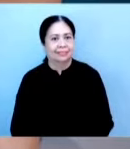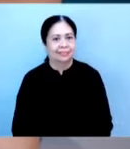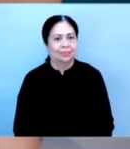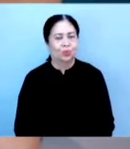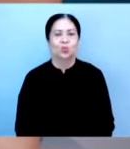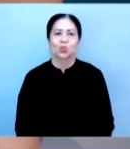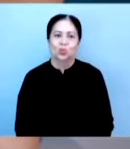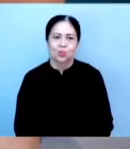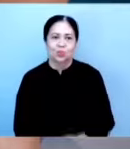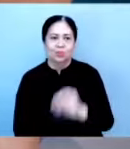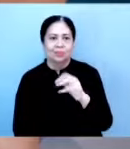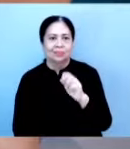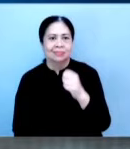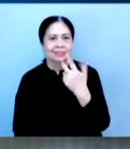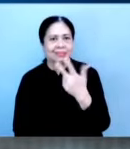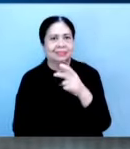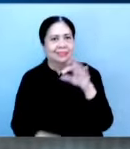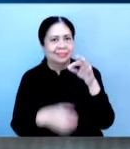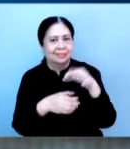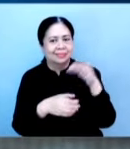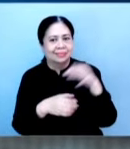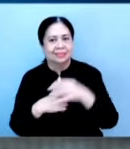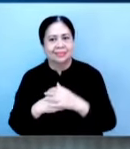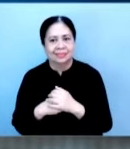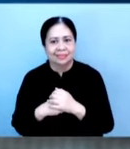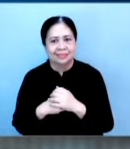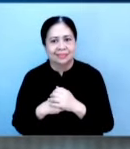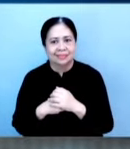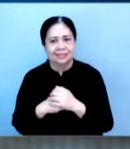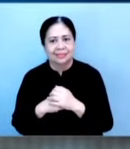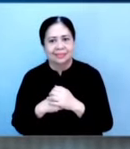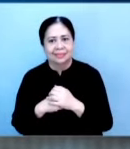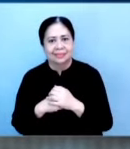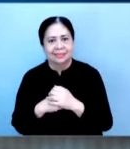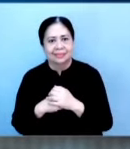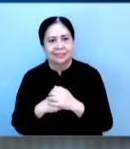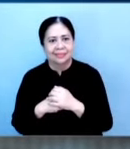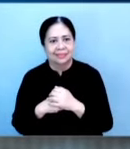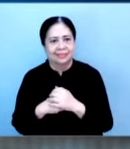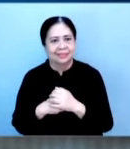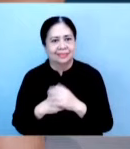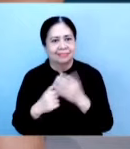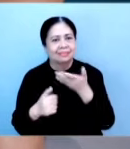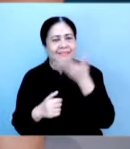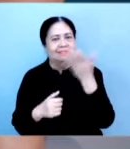mx3 t Hut yod kaayo